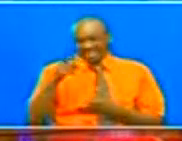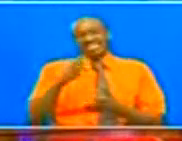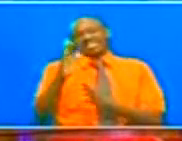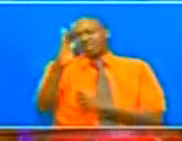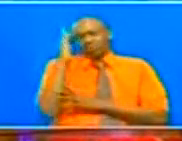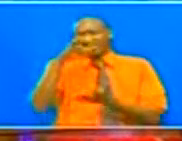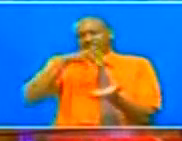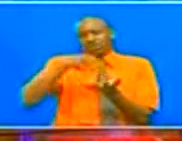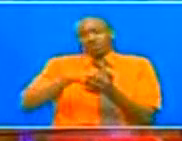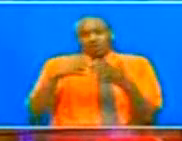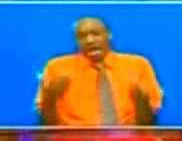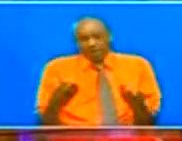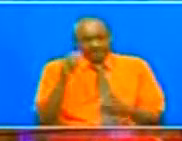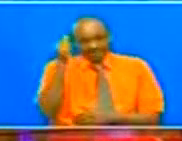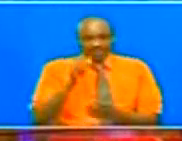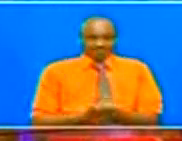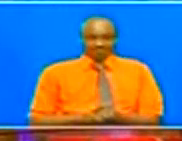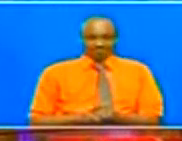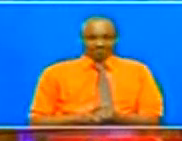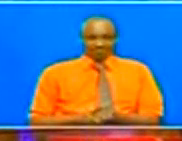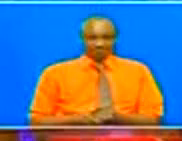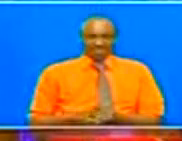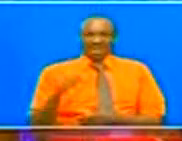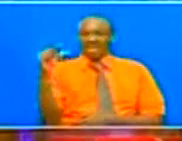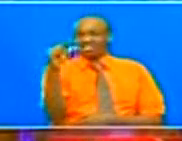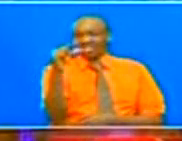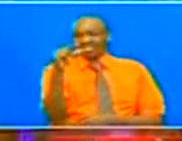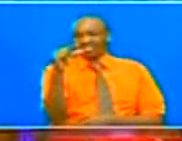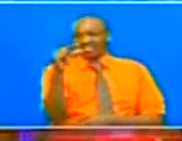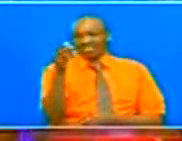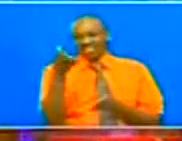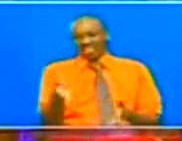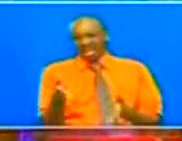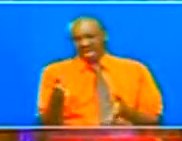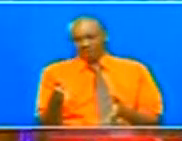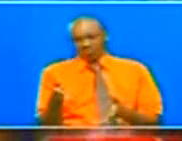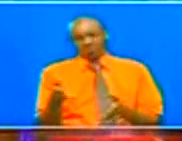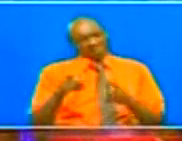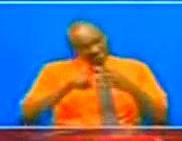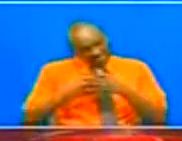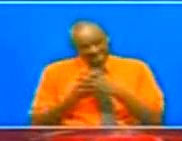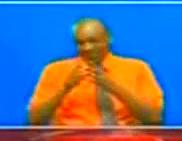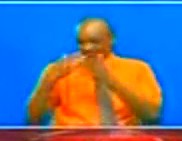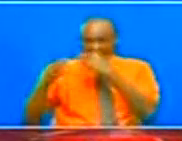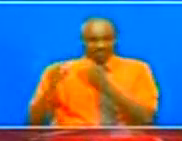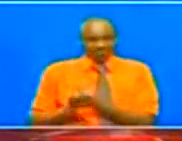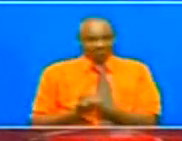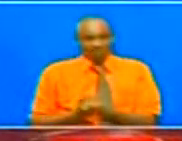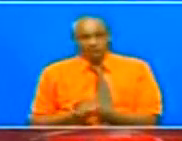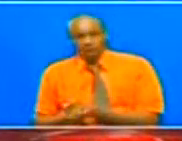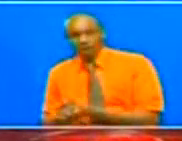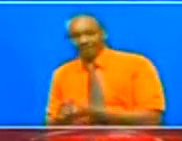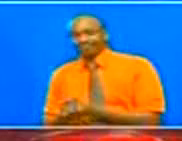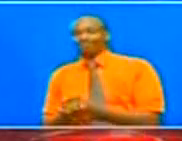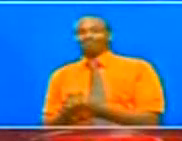security, the state of the nation. Garissa going down to the genesis. Gentlemen, before the break, I said I was going to talk about two topics